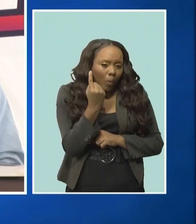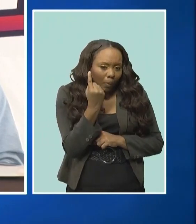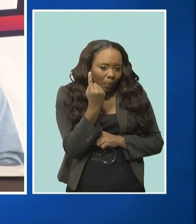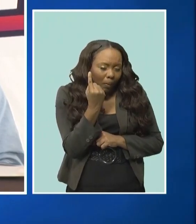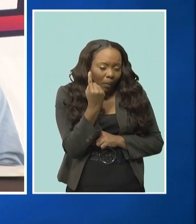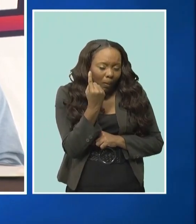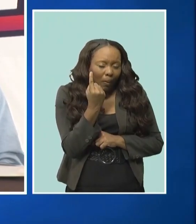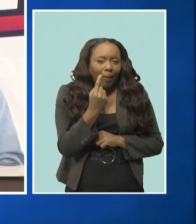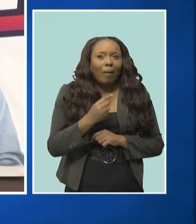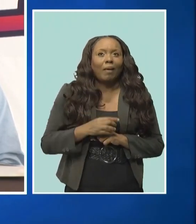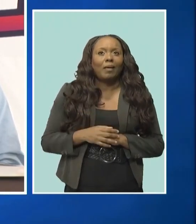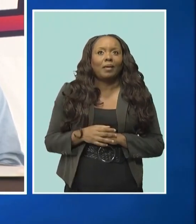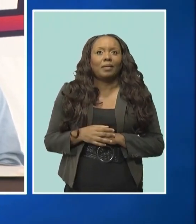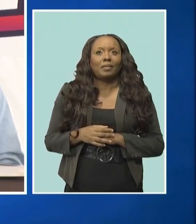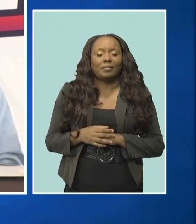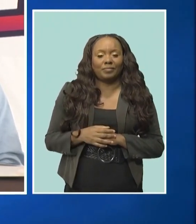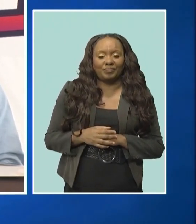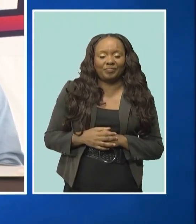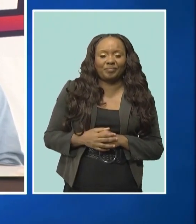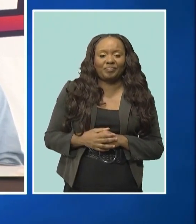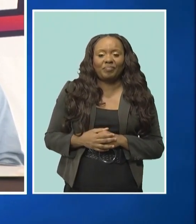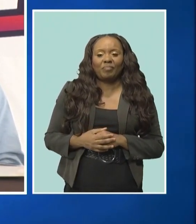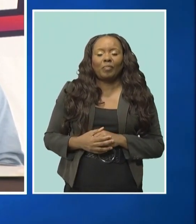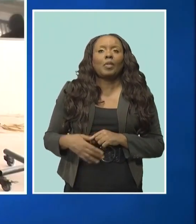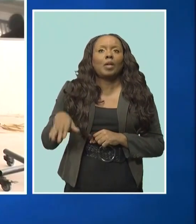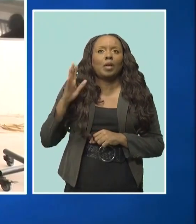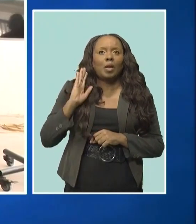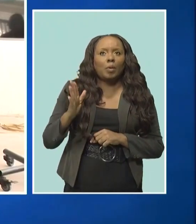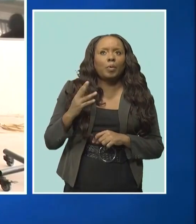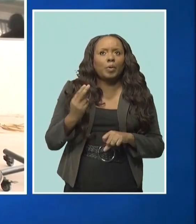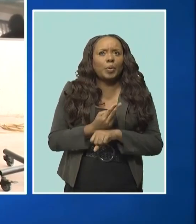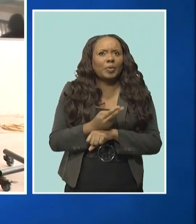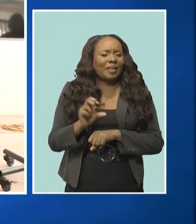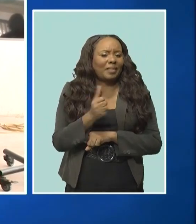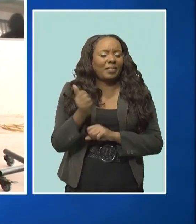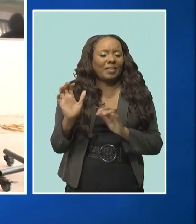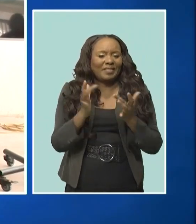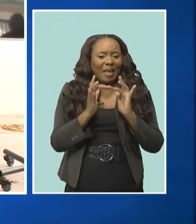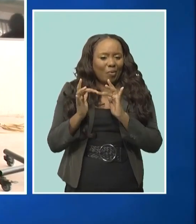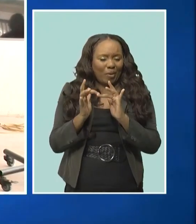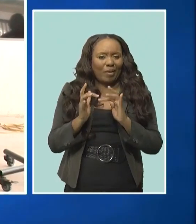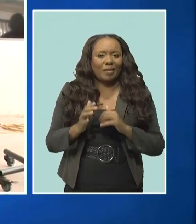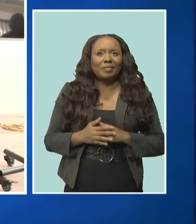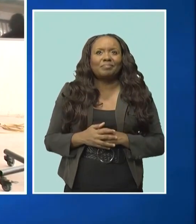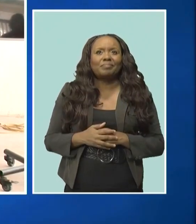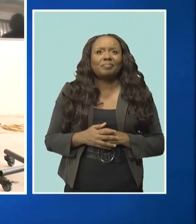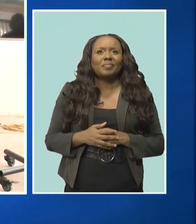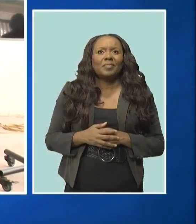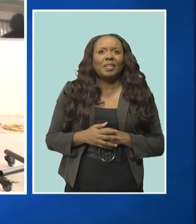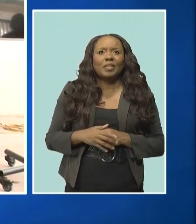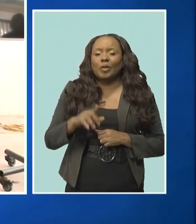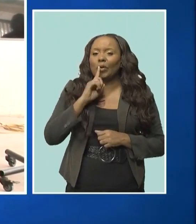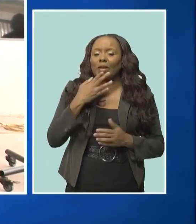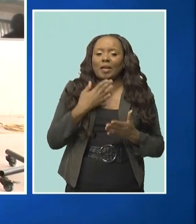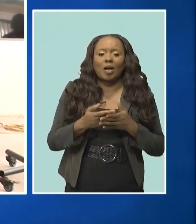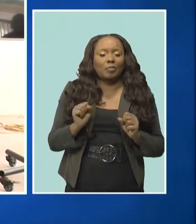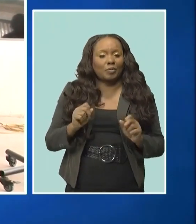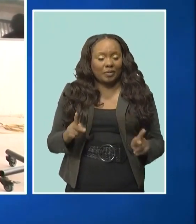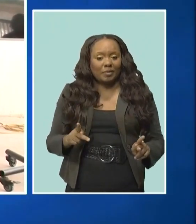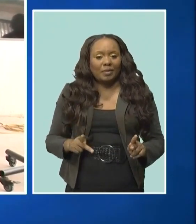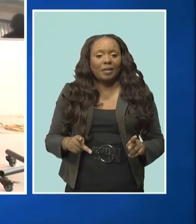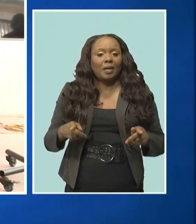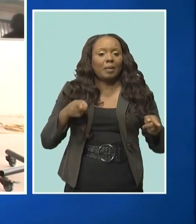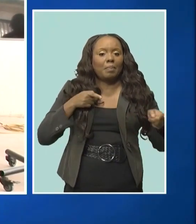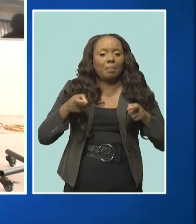be done through one of our networks. The sponsors saw it as an opportunity not to be missed. Marketing manager